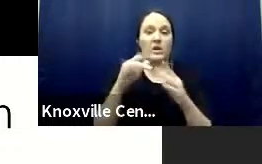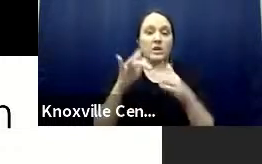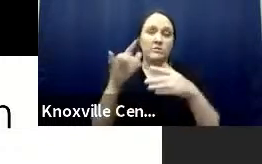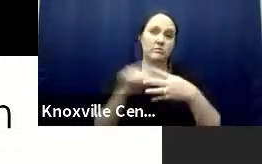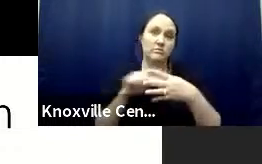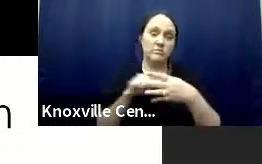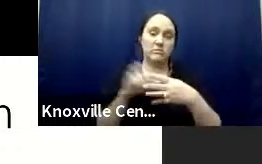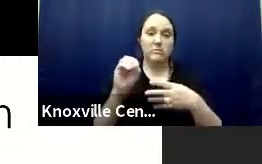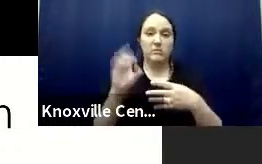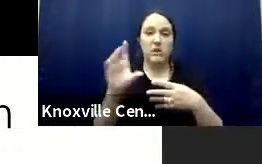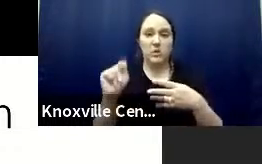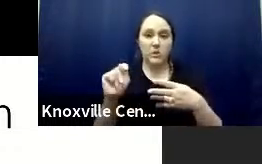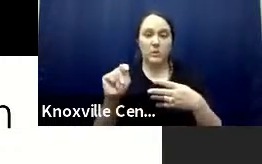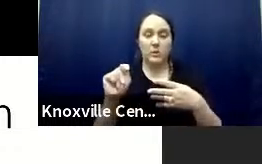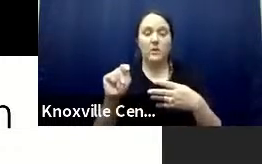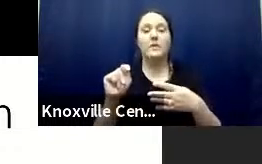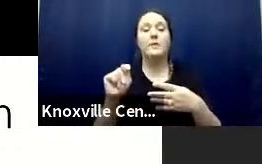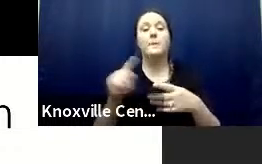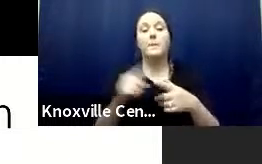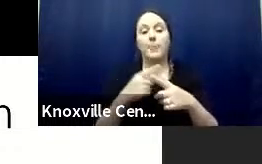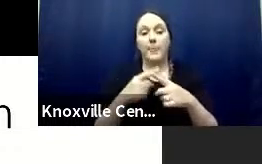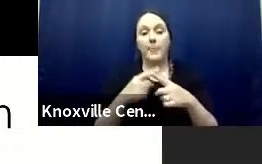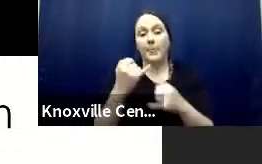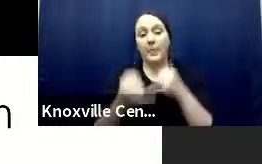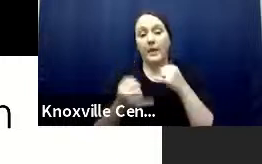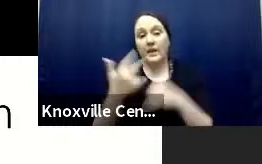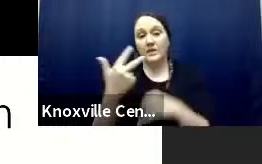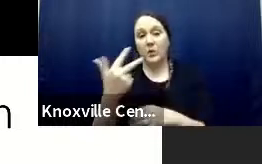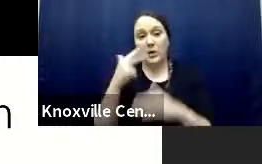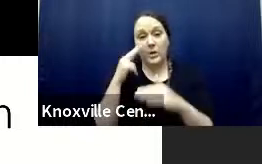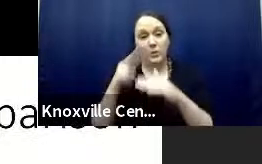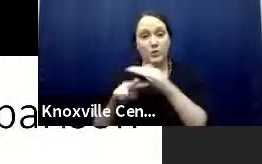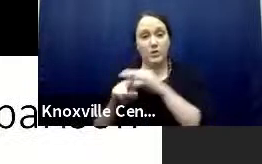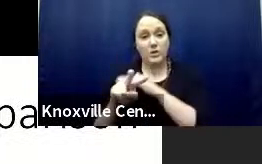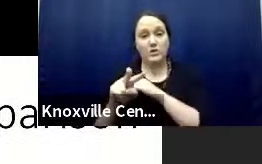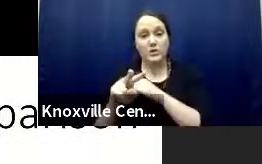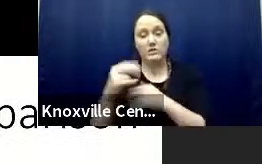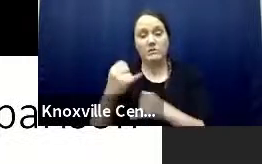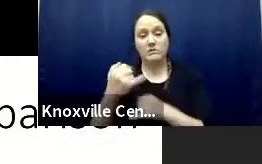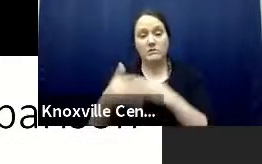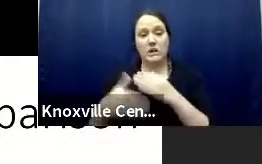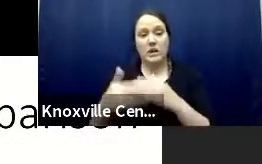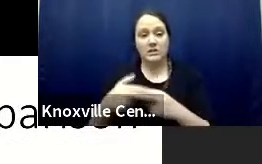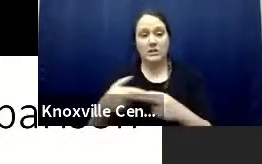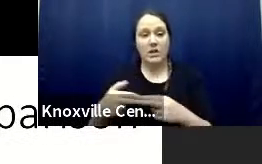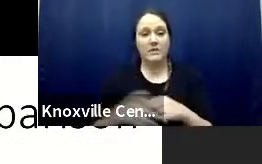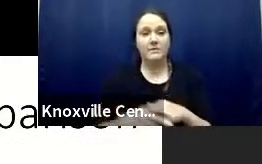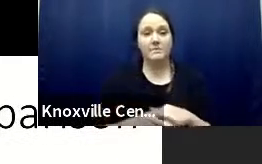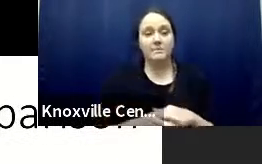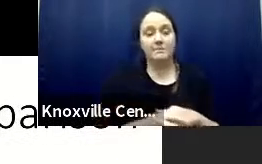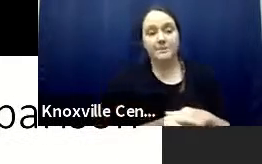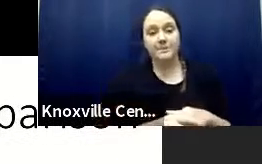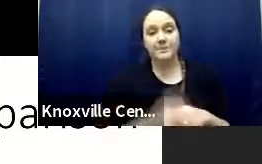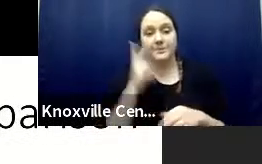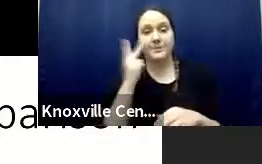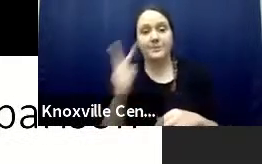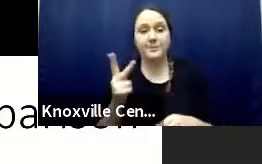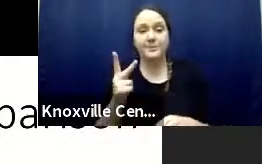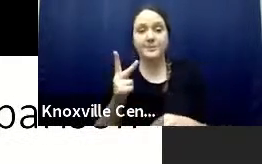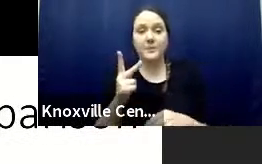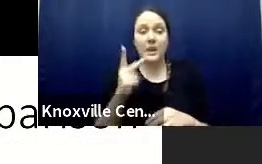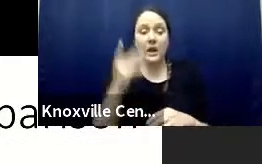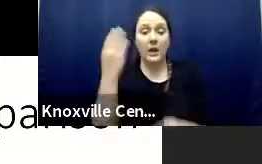October. And then to show the last three projections, next slide, please. There you see